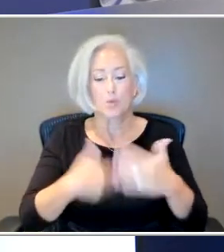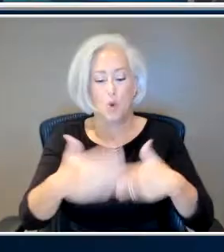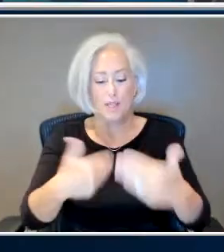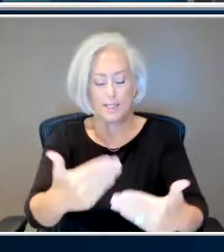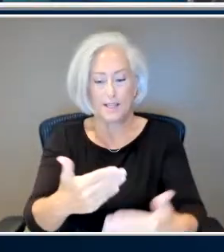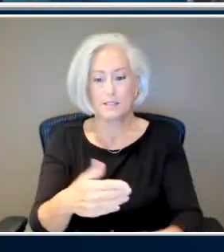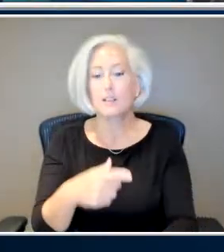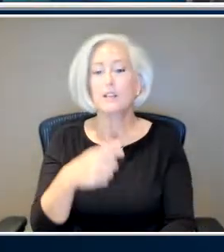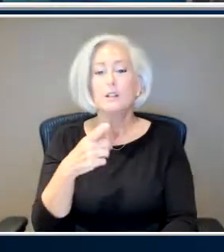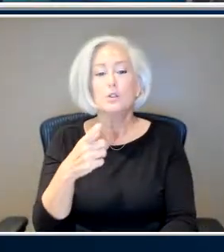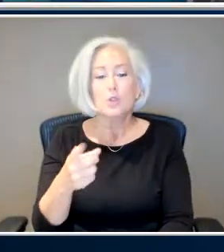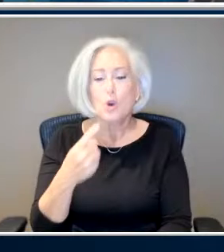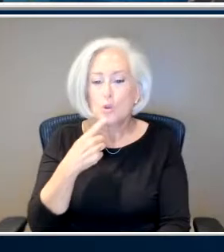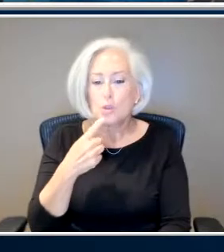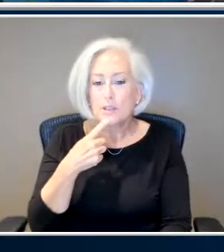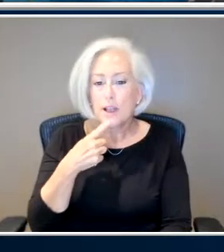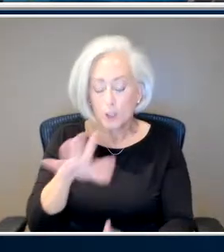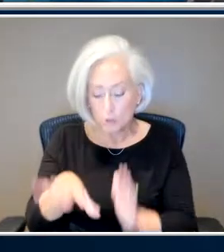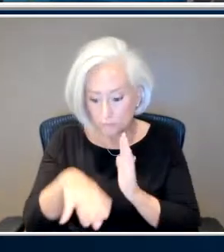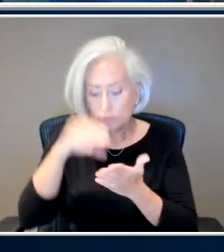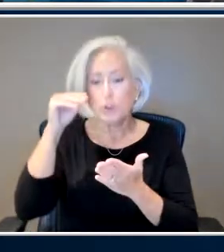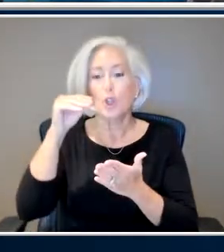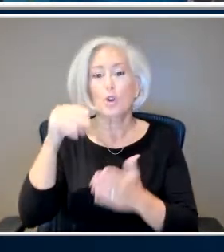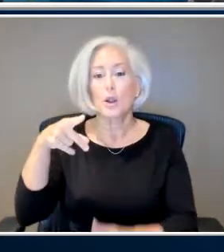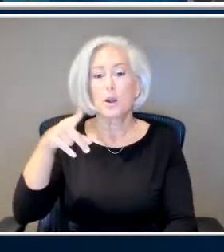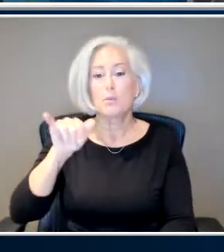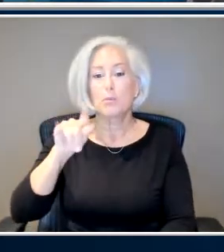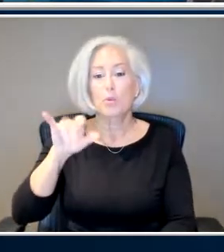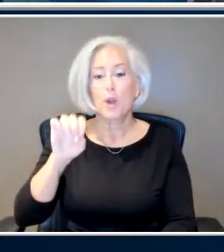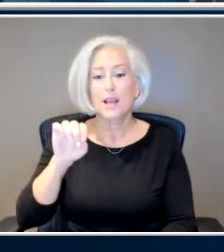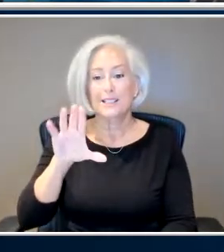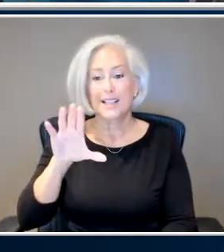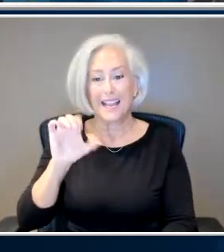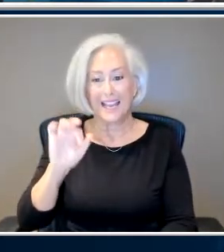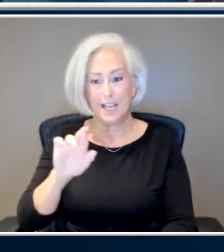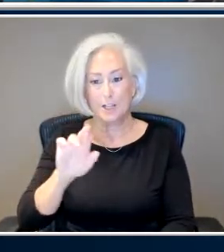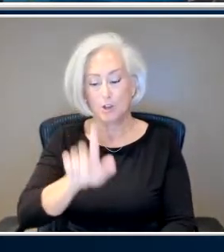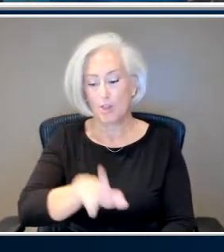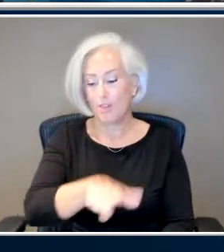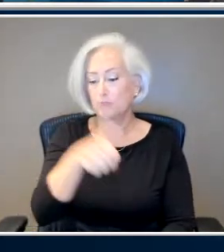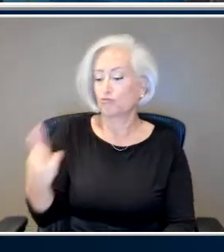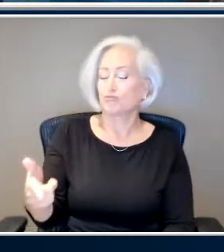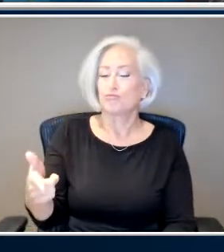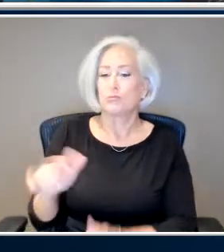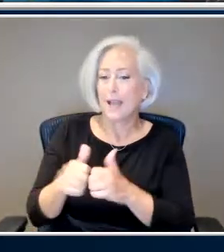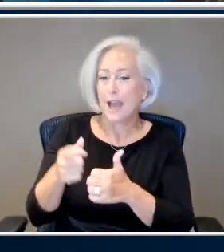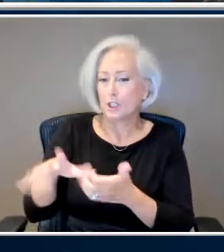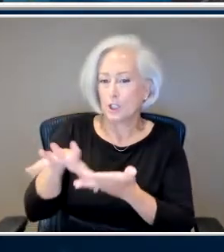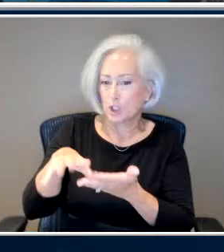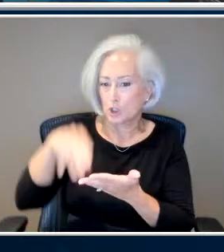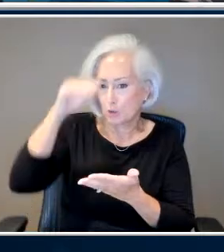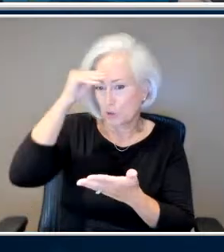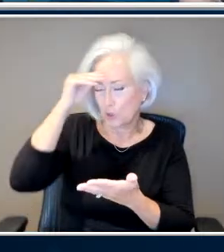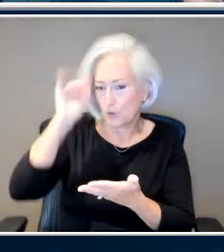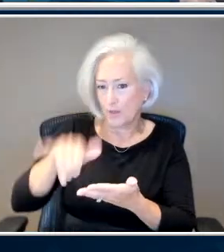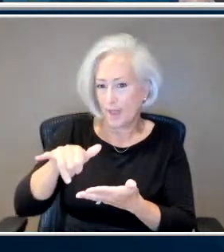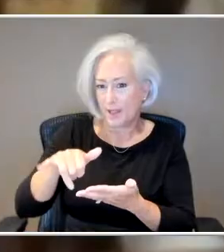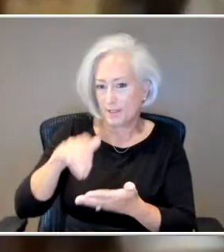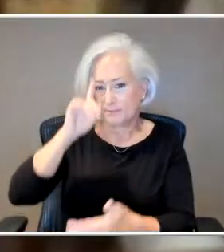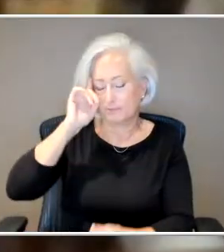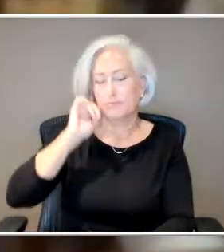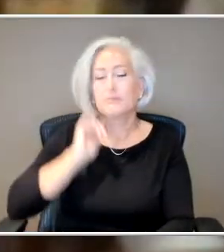cancer. Yes. And then Matt, you came next, right? Tell us how you Correct. both got diagnosed, what was that like?